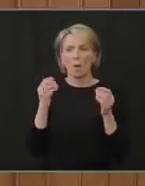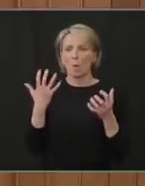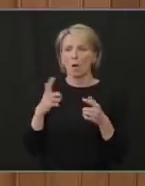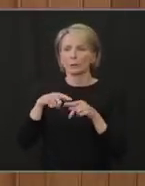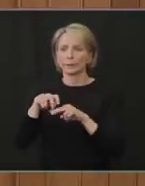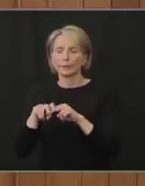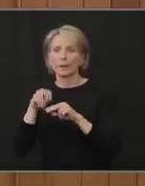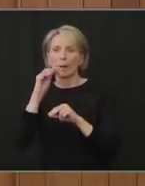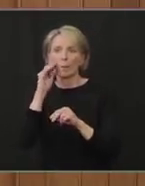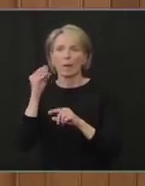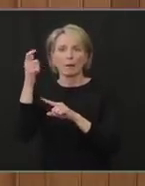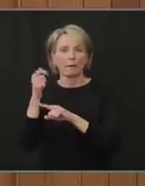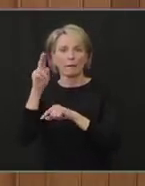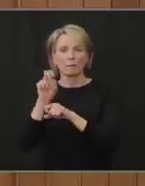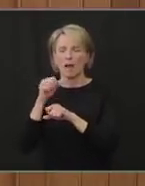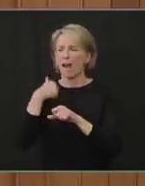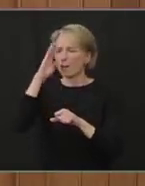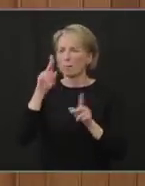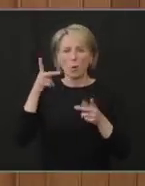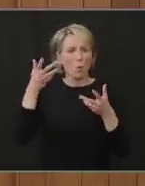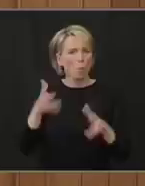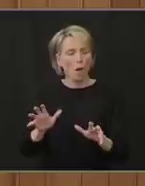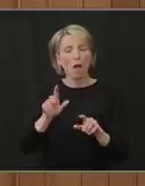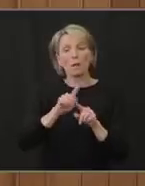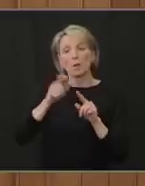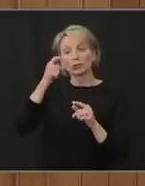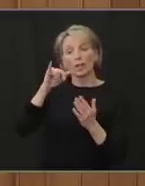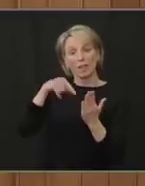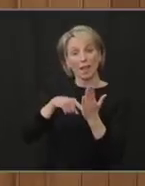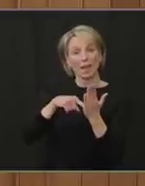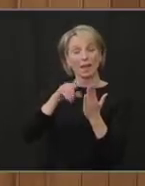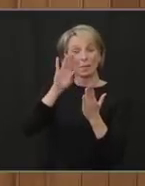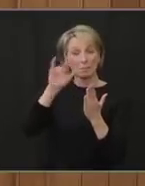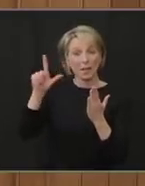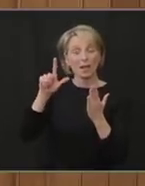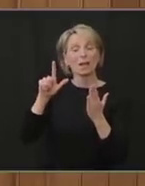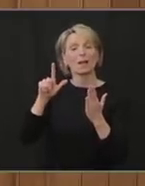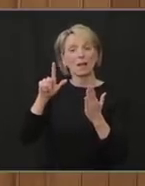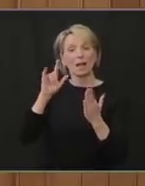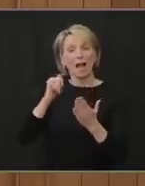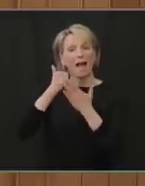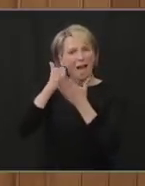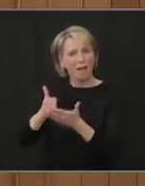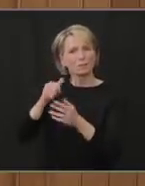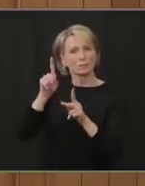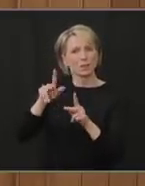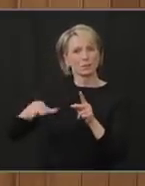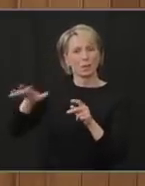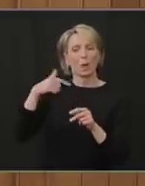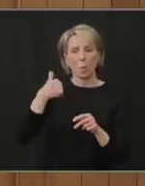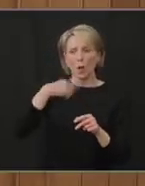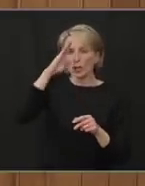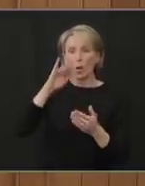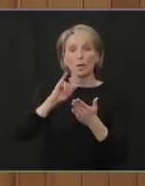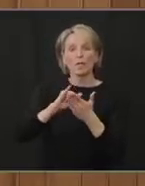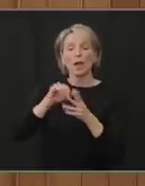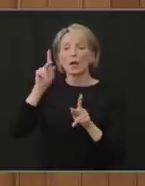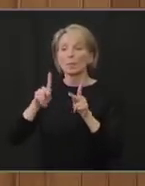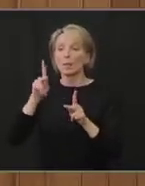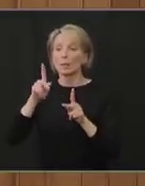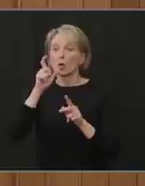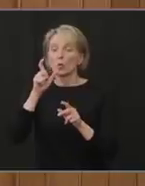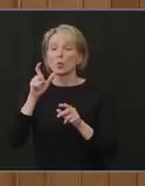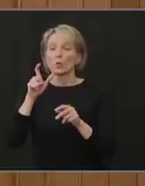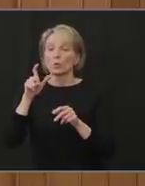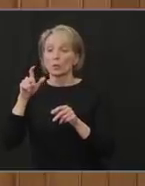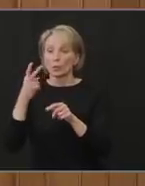an unemployment check. But this legislation understands that the traditional unemployment benefit was just not going to be enough to keep a lot of